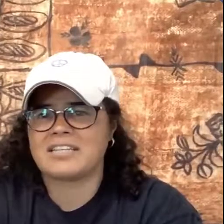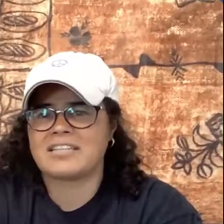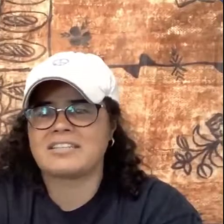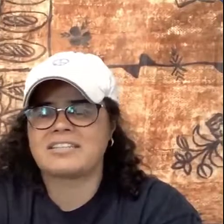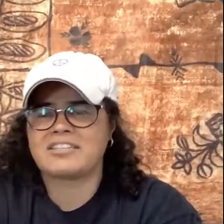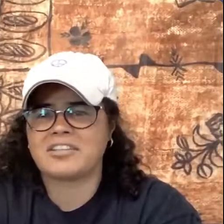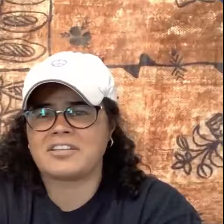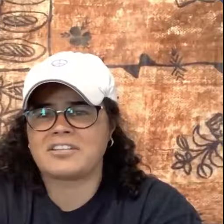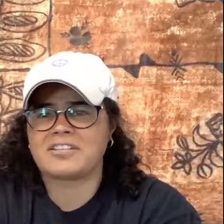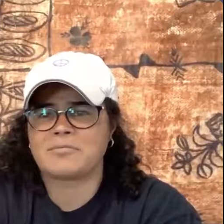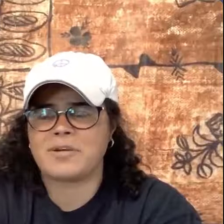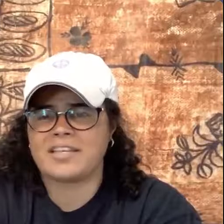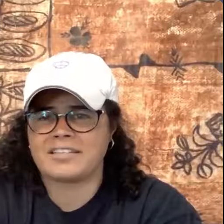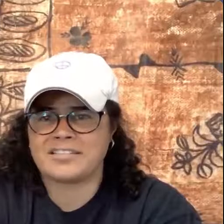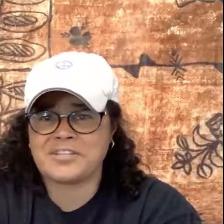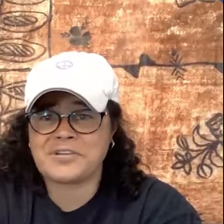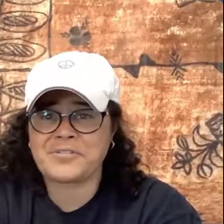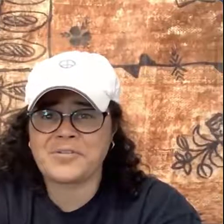archives at